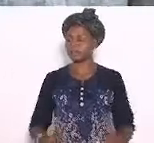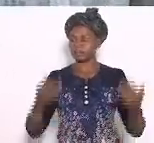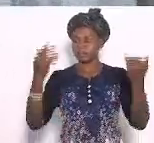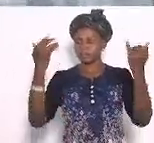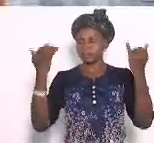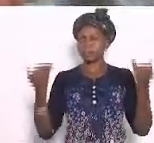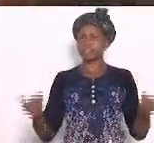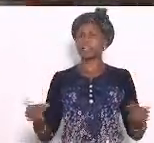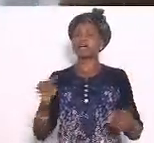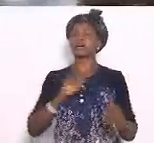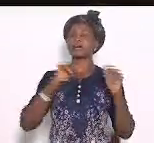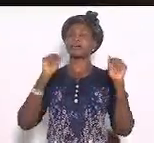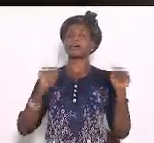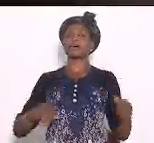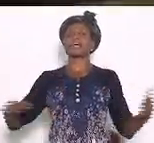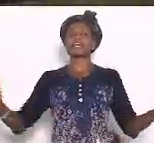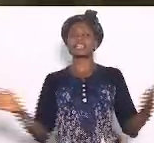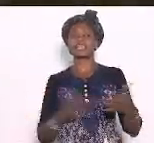i